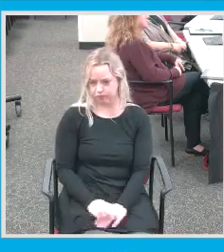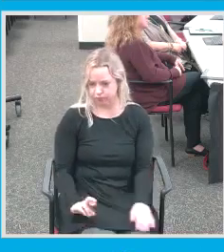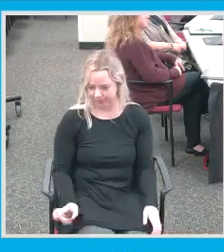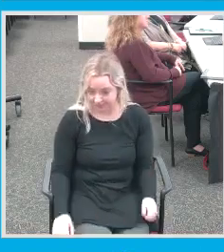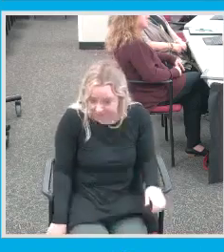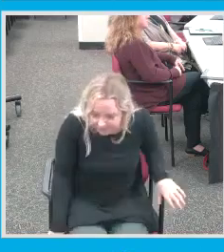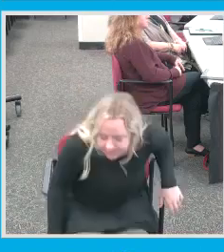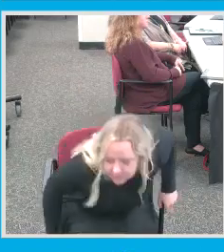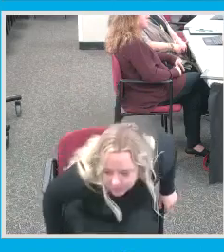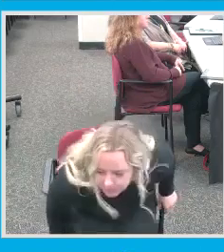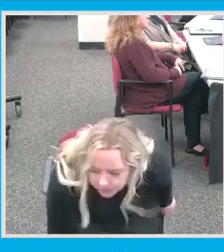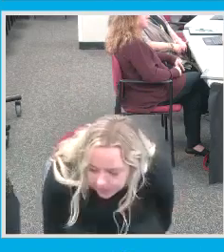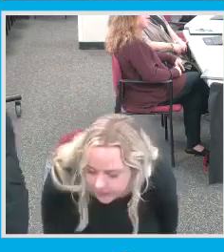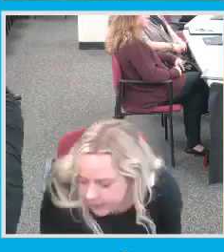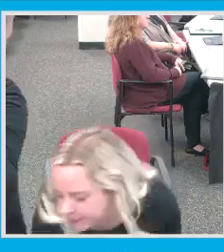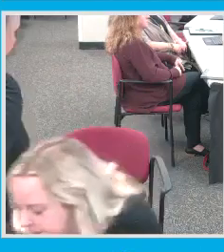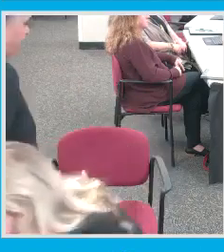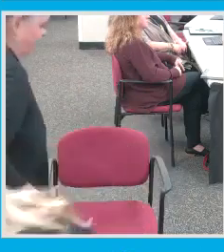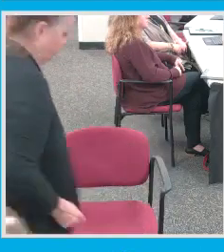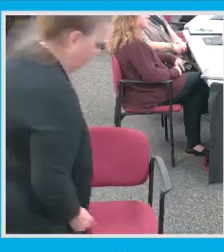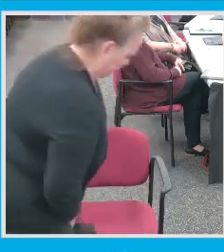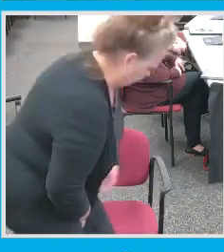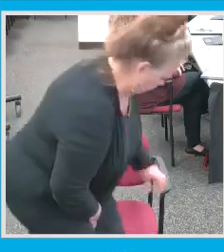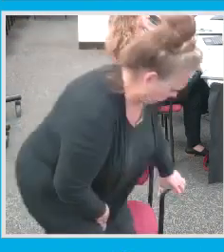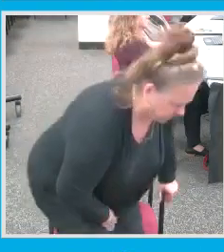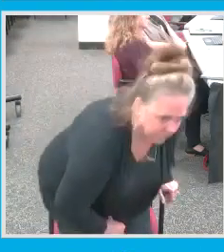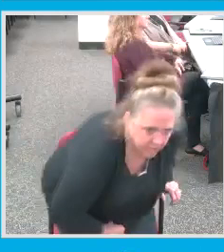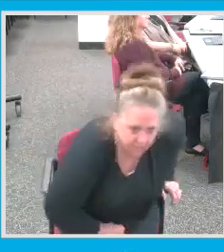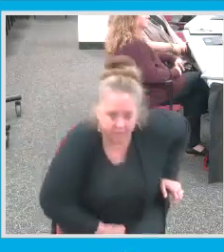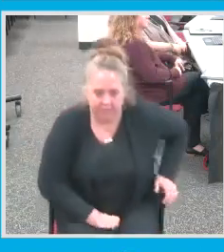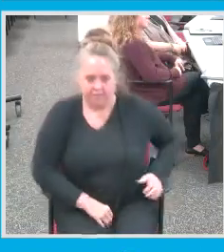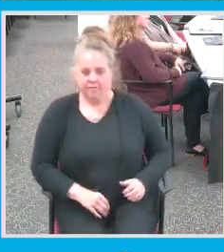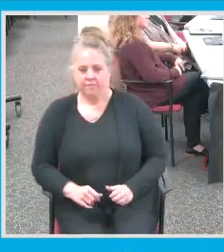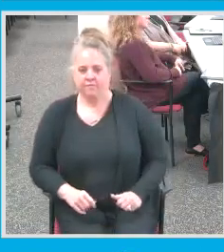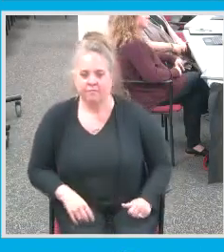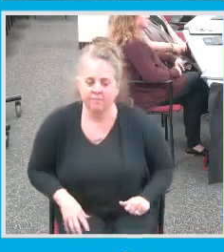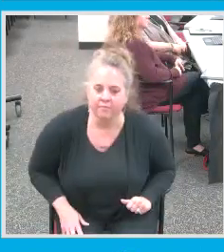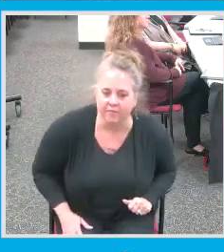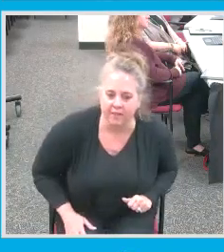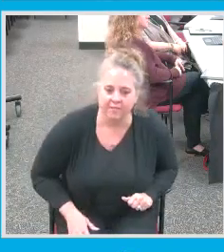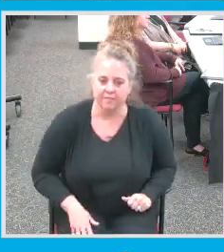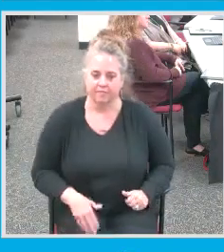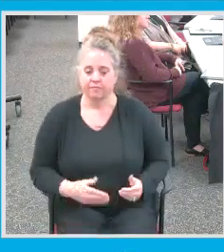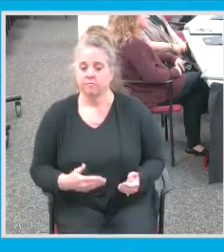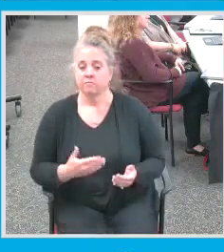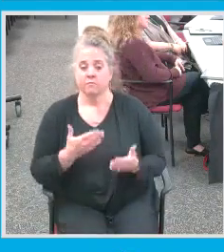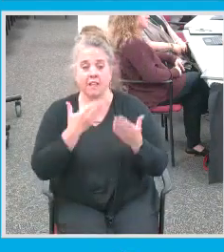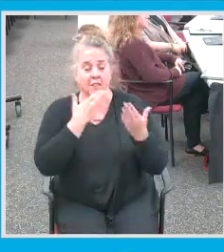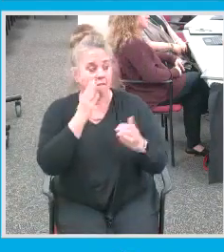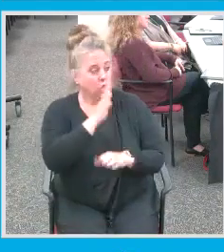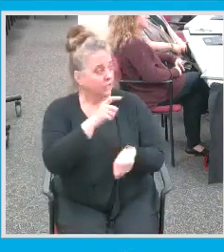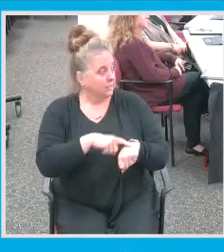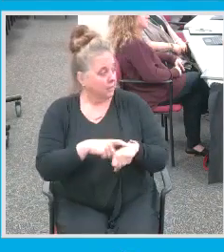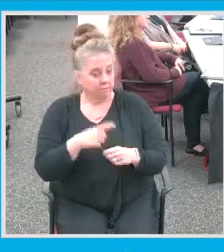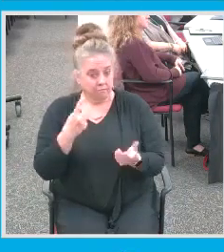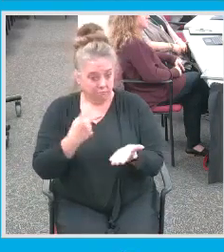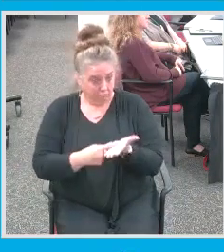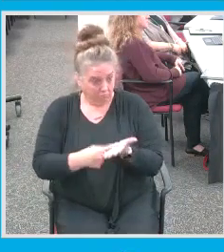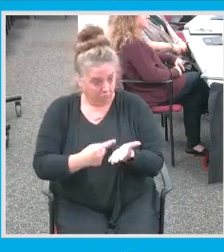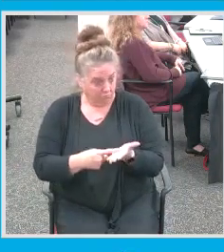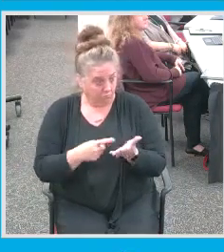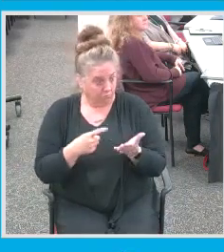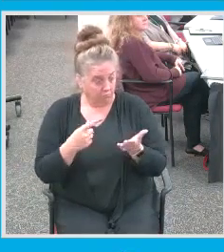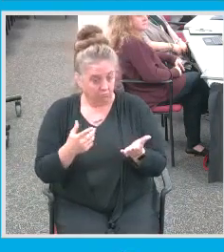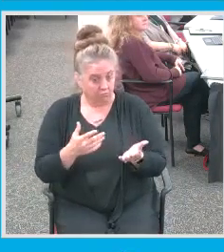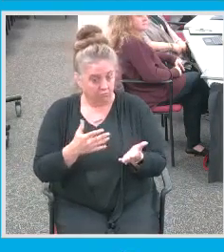We just wanted to wrap up and say thank you so much for your time. We're happy to continue this conversation and just know that there's, back to Director Whelan's